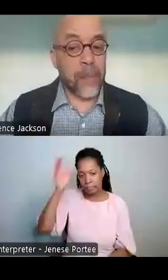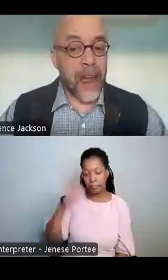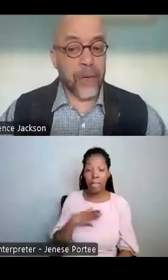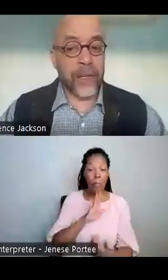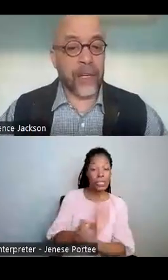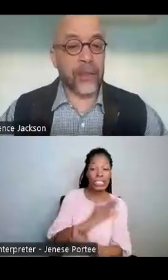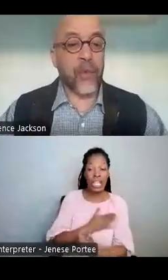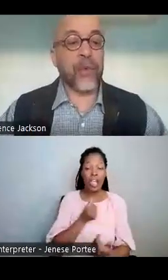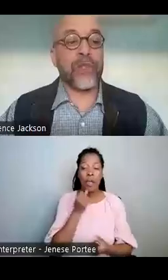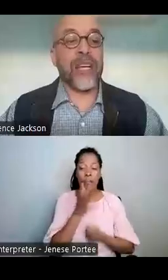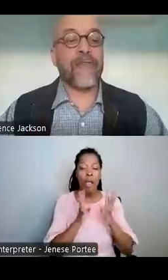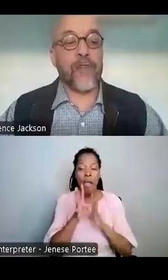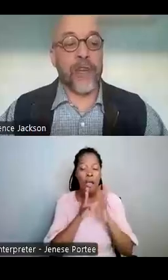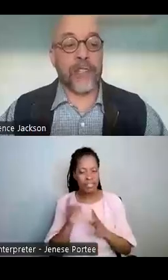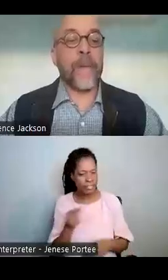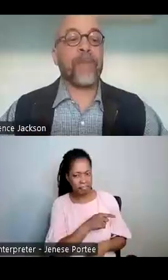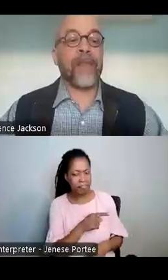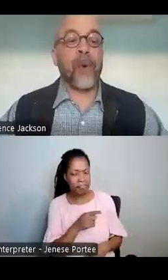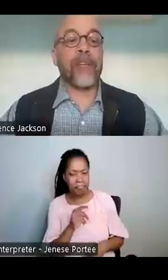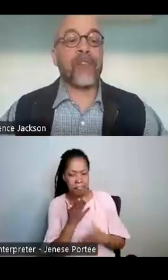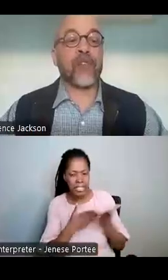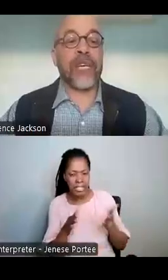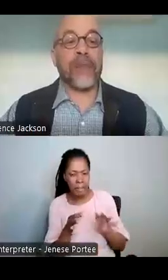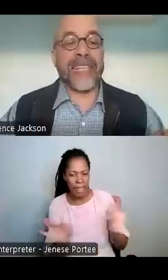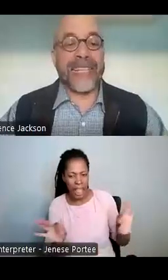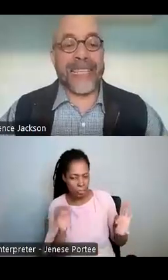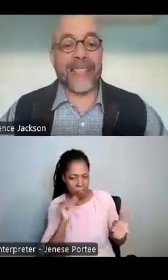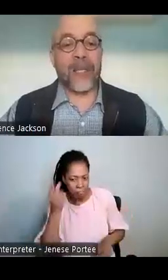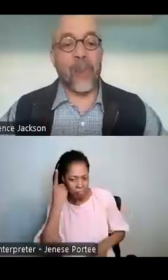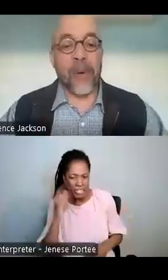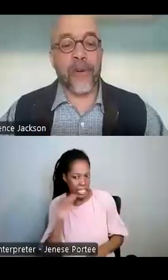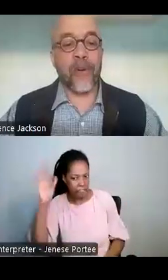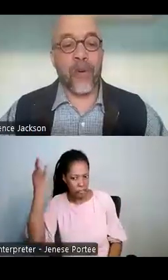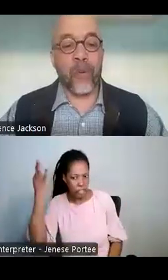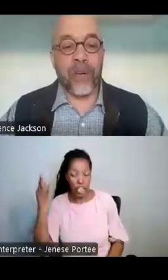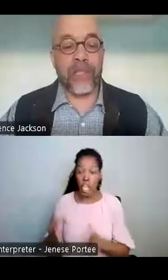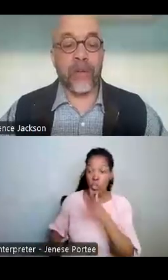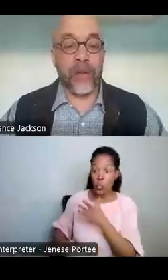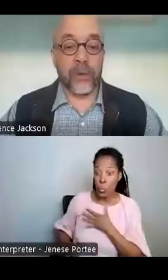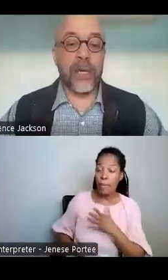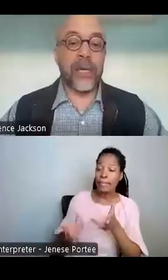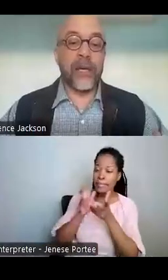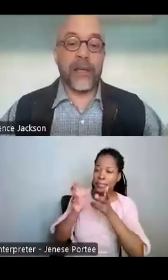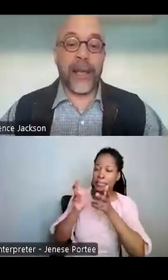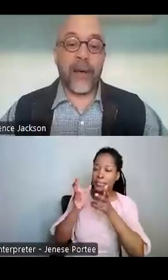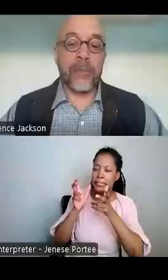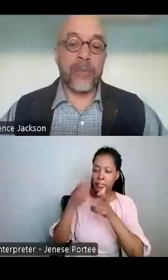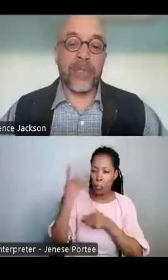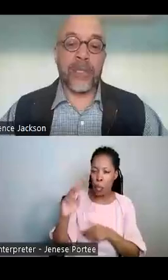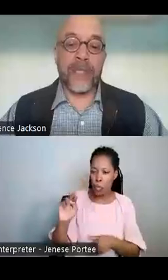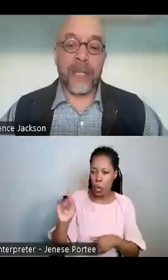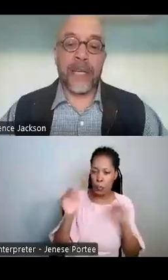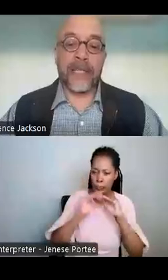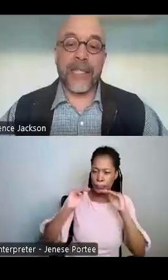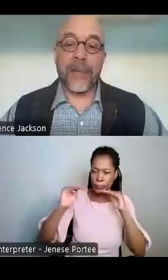was some African language, for it was not French, and the women screamed a detestable burden on one single note. The allowed amusements